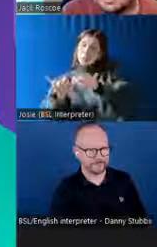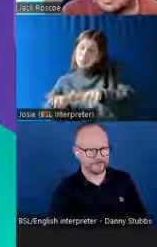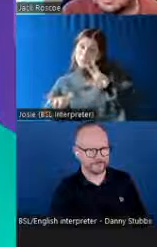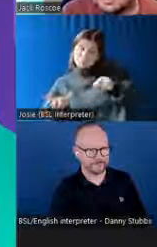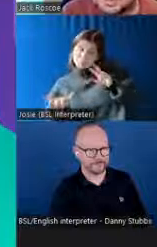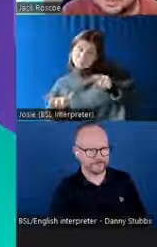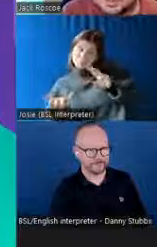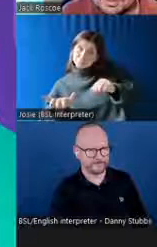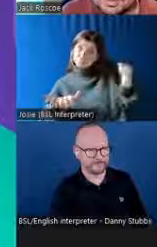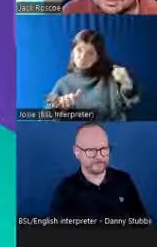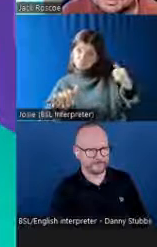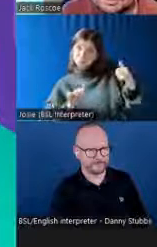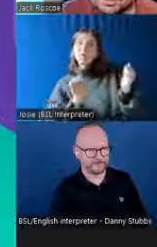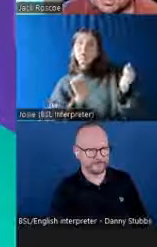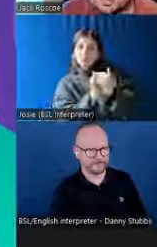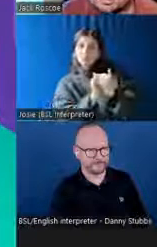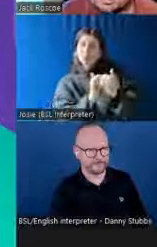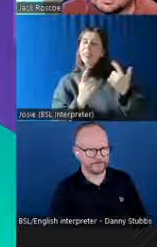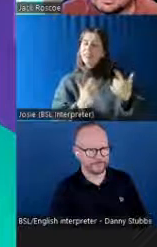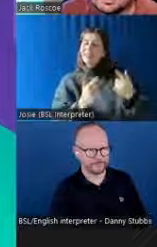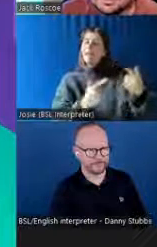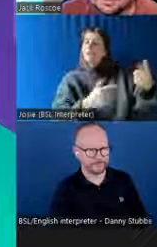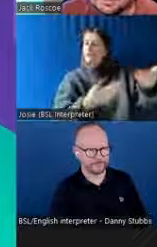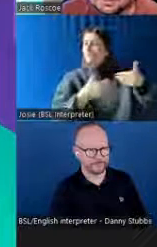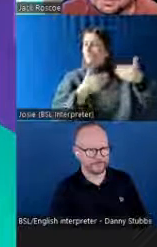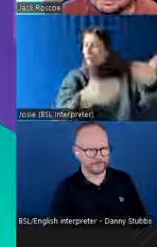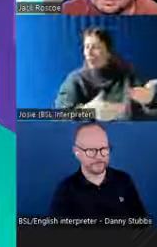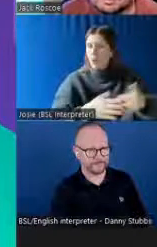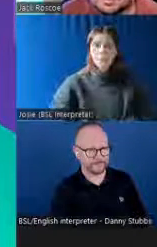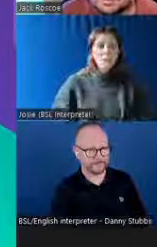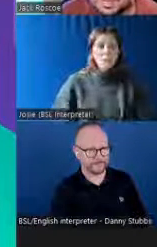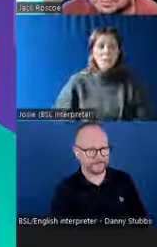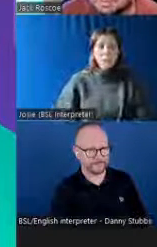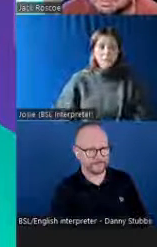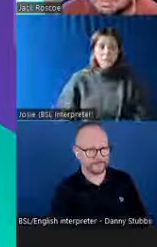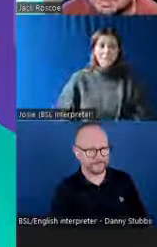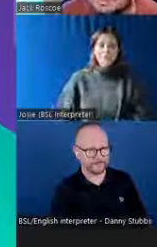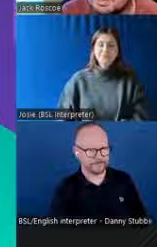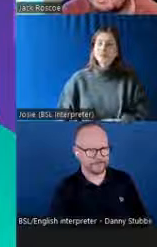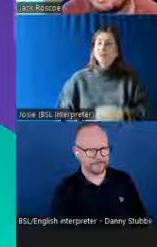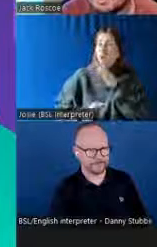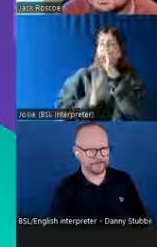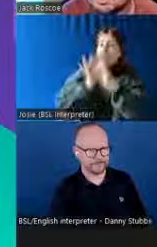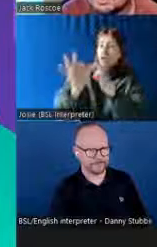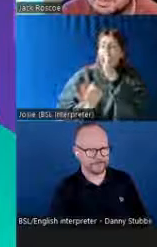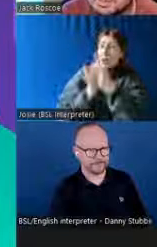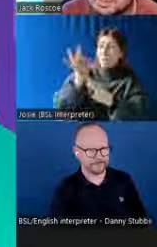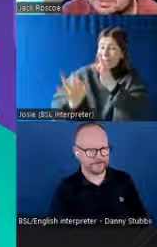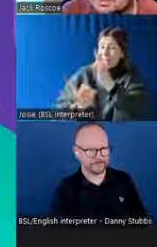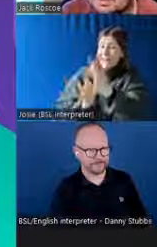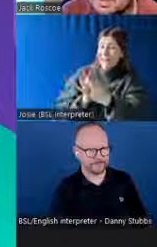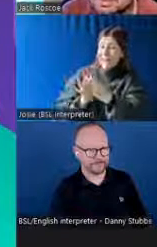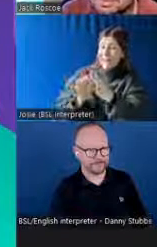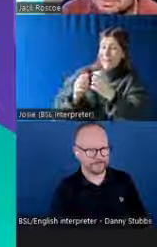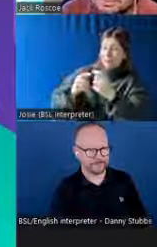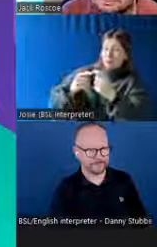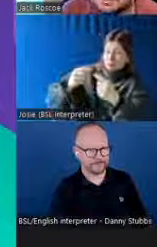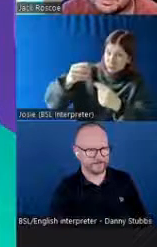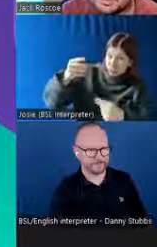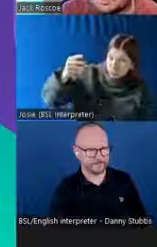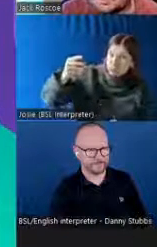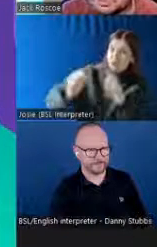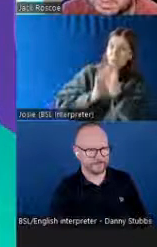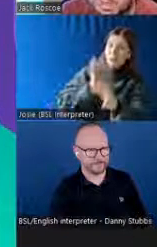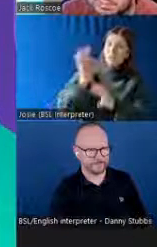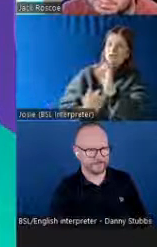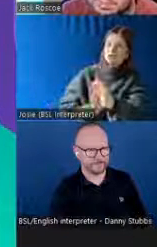So using a longer survey, and a longer survey might feel less appropriate if there are a lot of challenges that we've mentioned before.